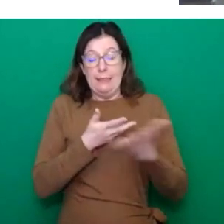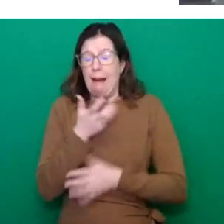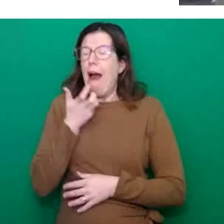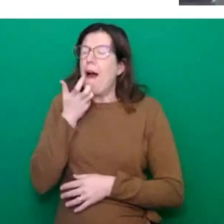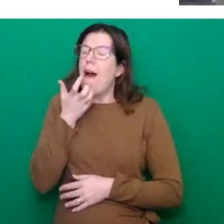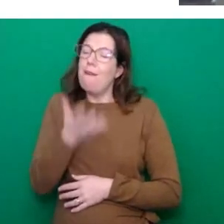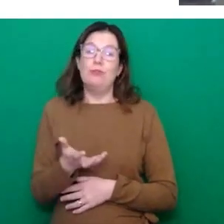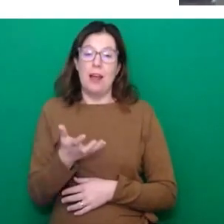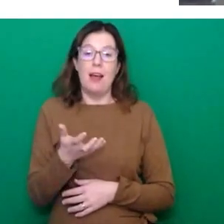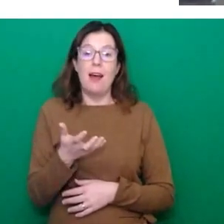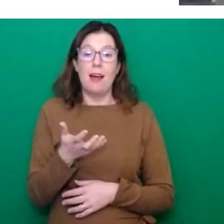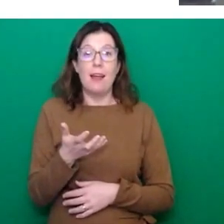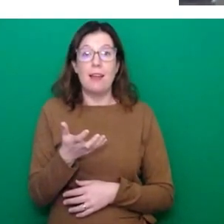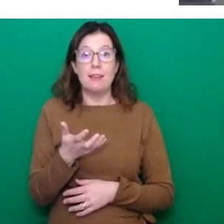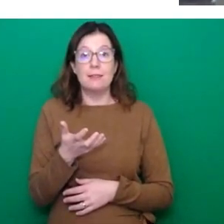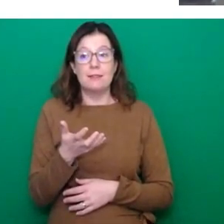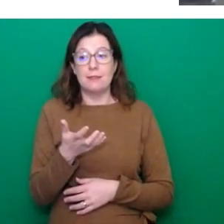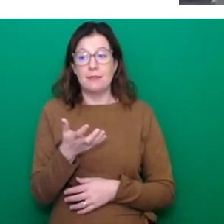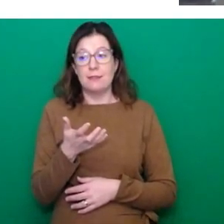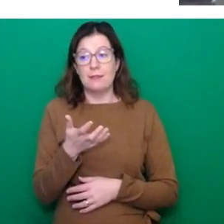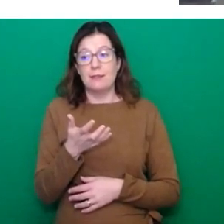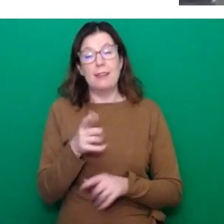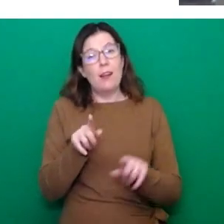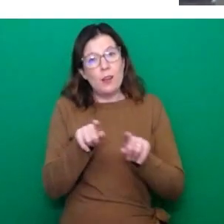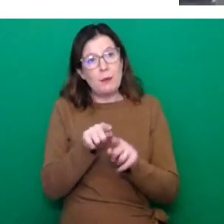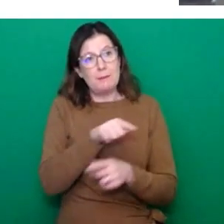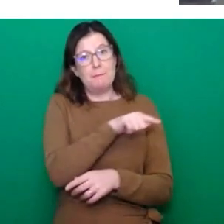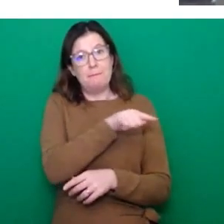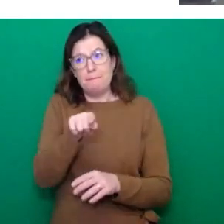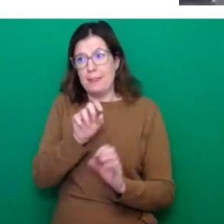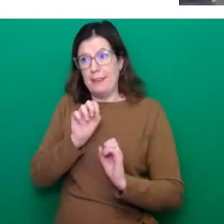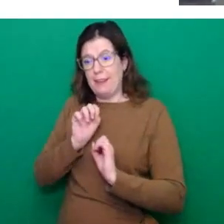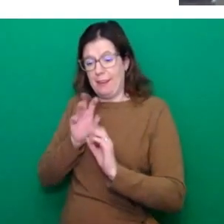And, like I said, that those things that you're going to hear is quite hard.